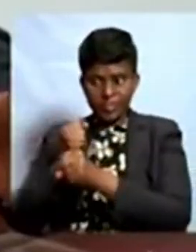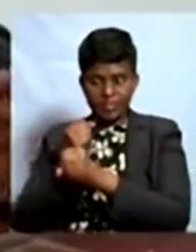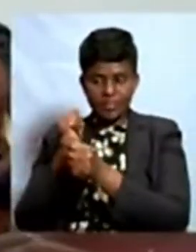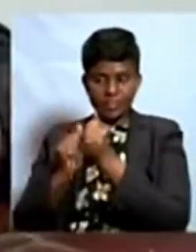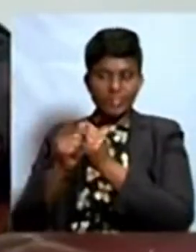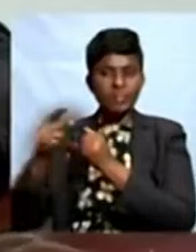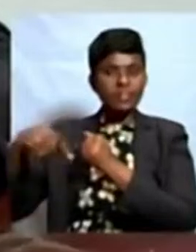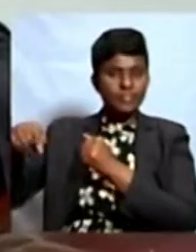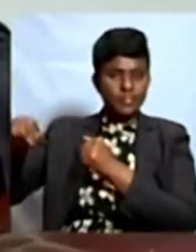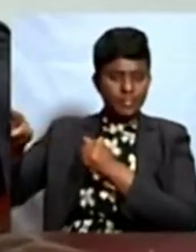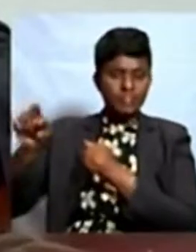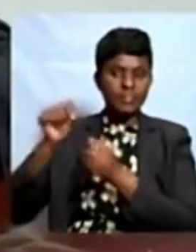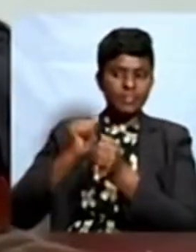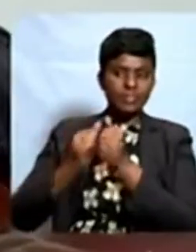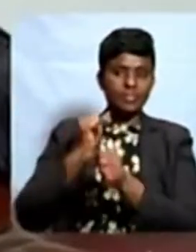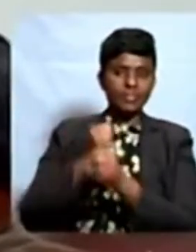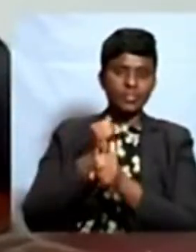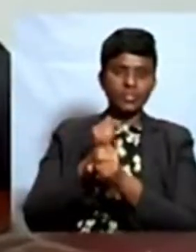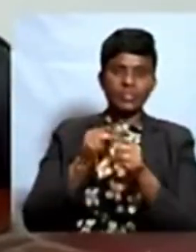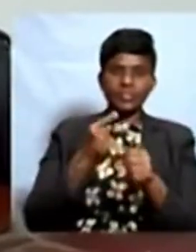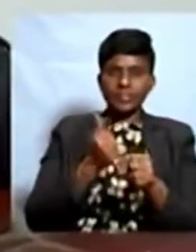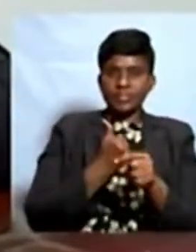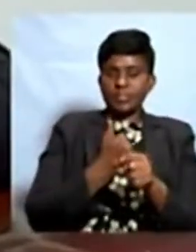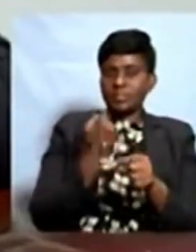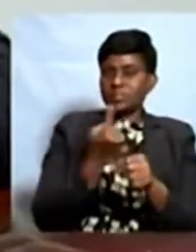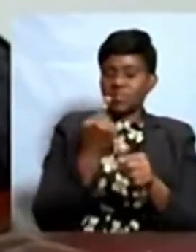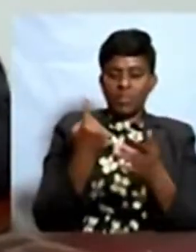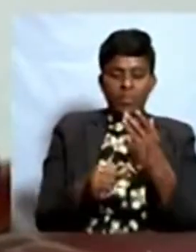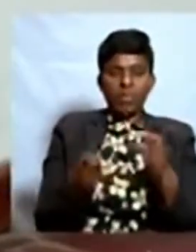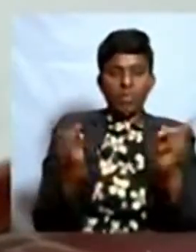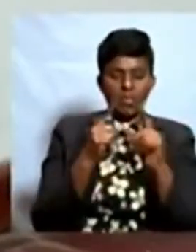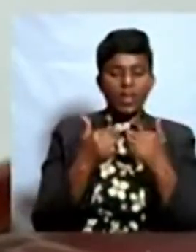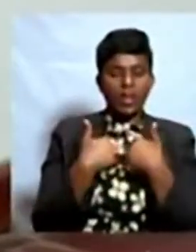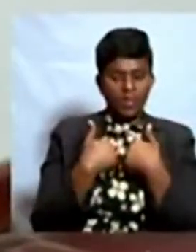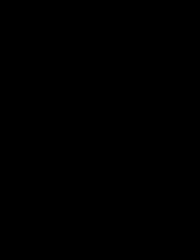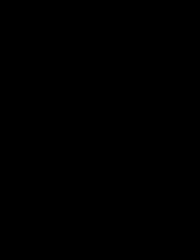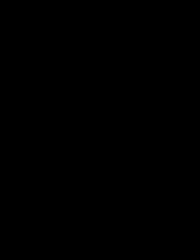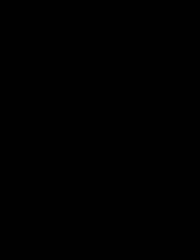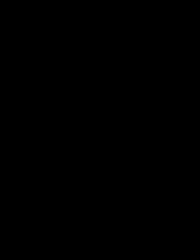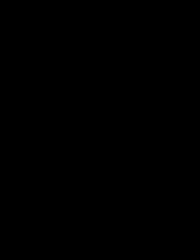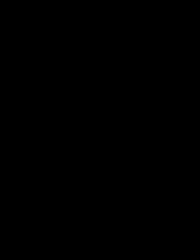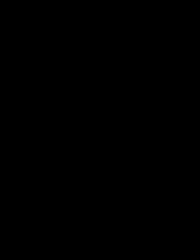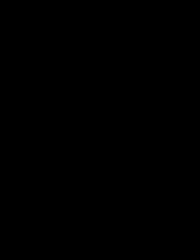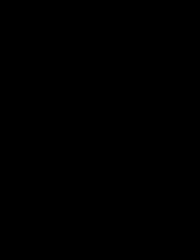on, but we only meet when it comes to the airspace.